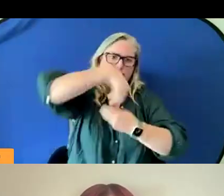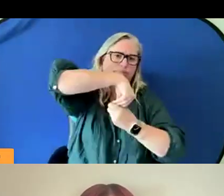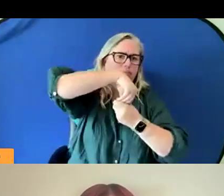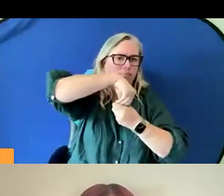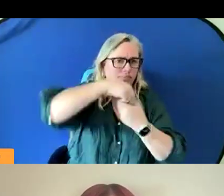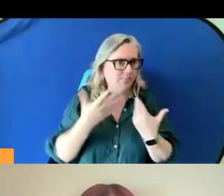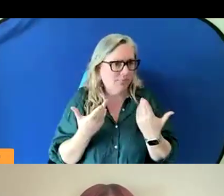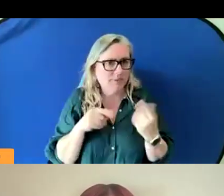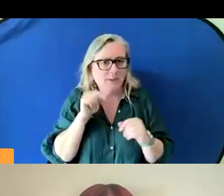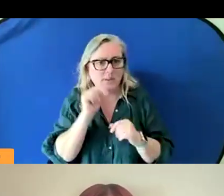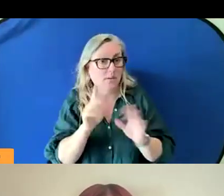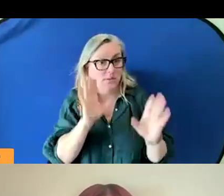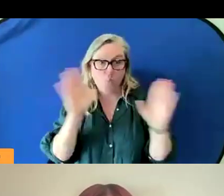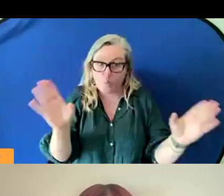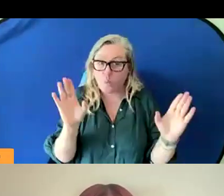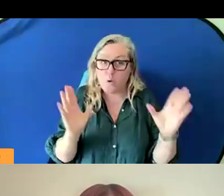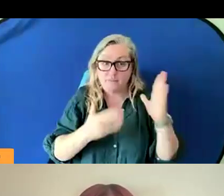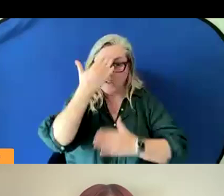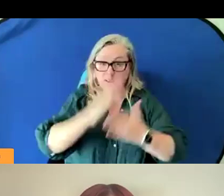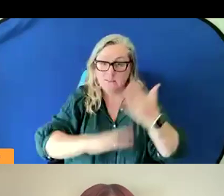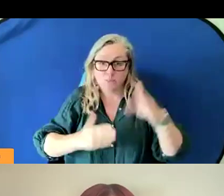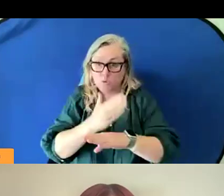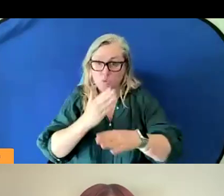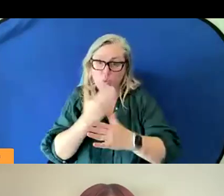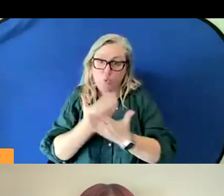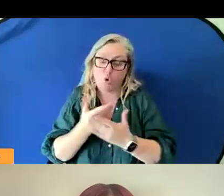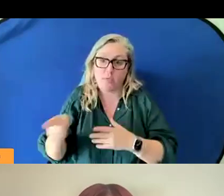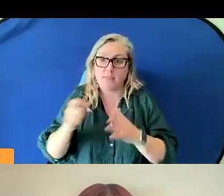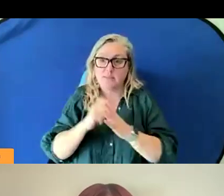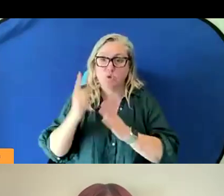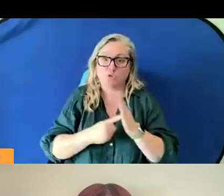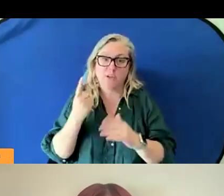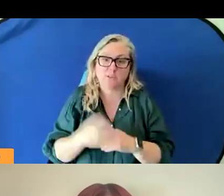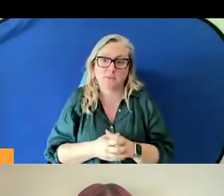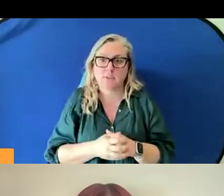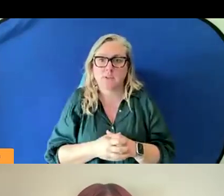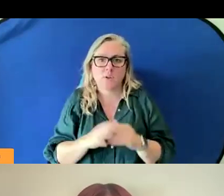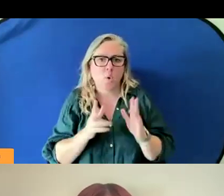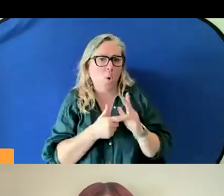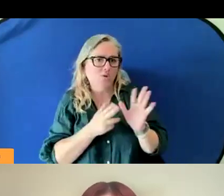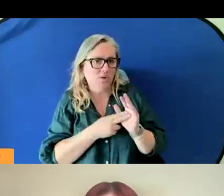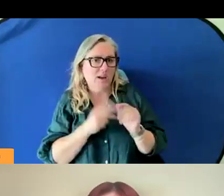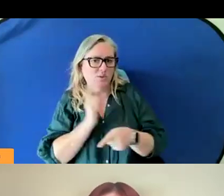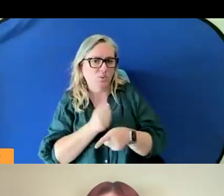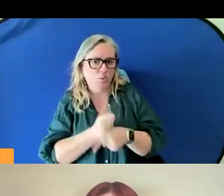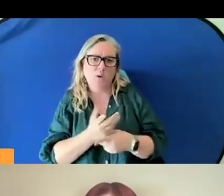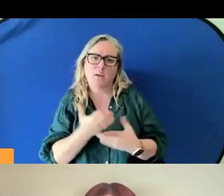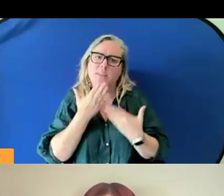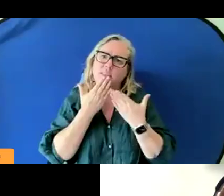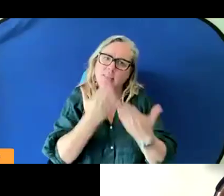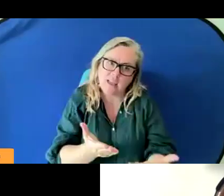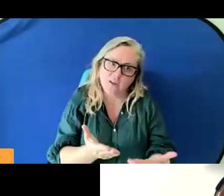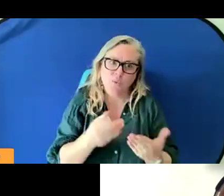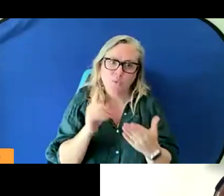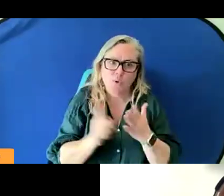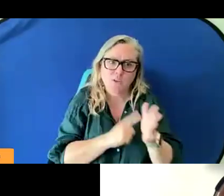wonderful experience working with CYDA on this project. Jason speaking. Thank you so much, Jennifer,